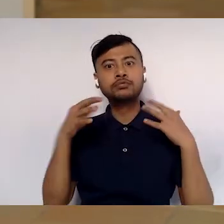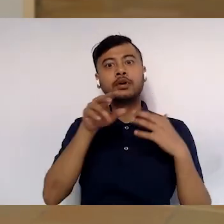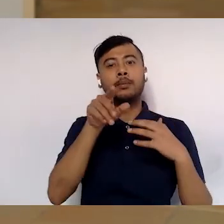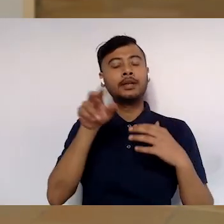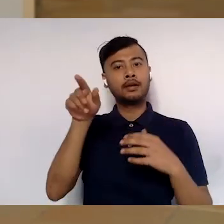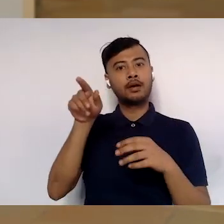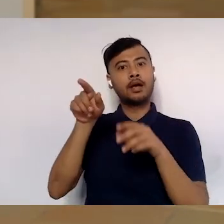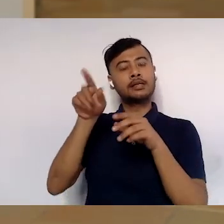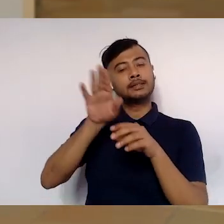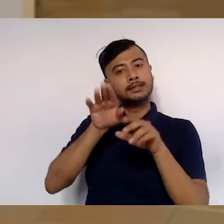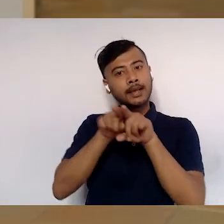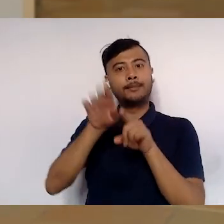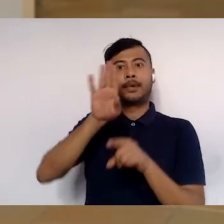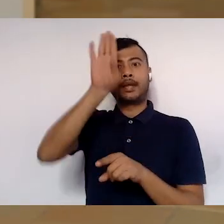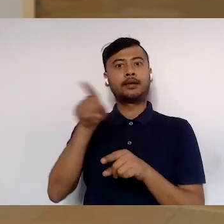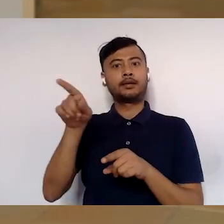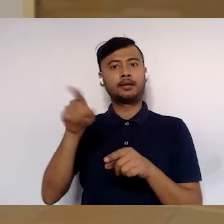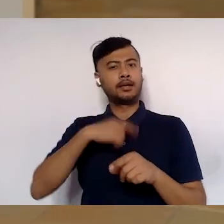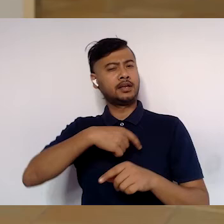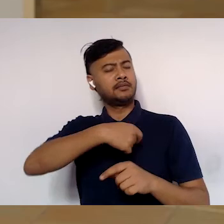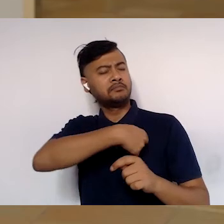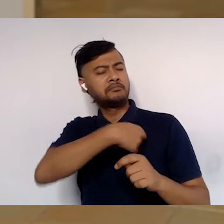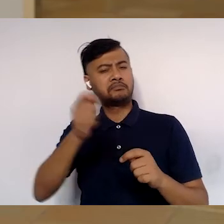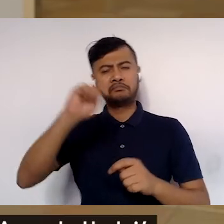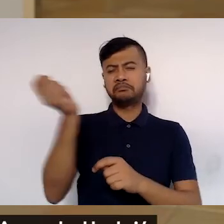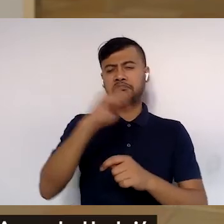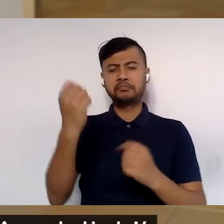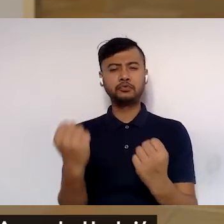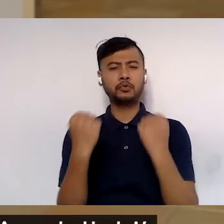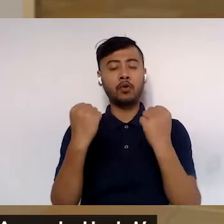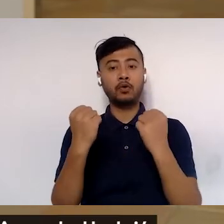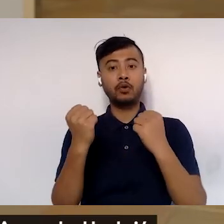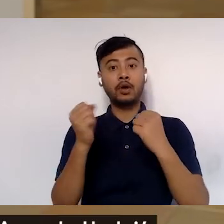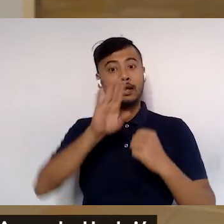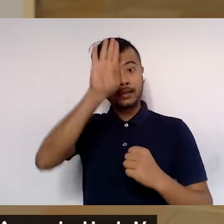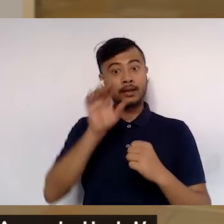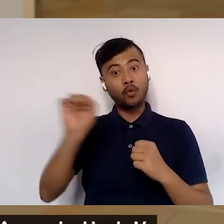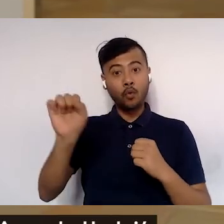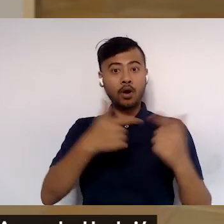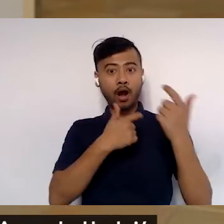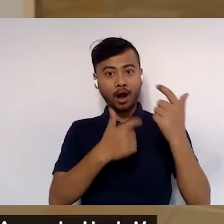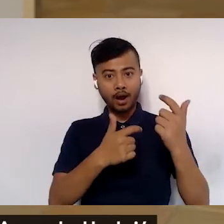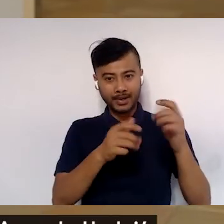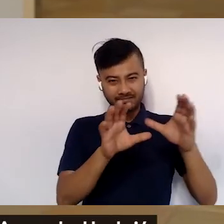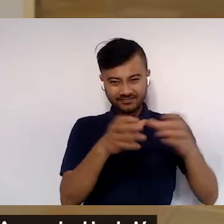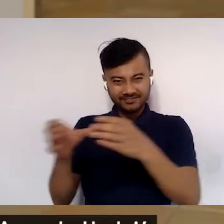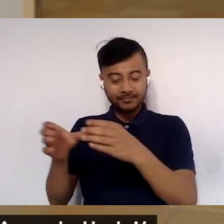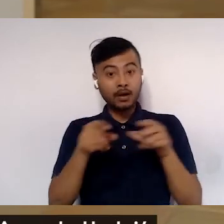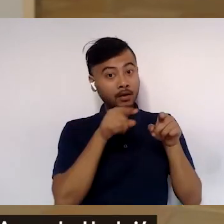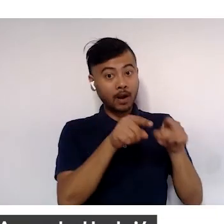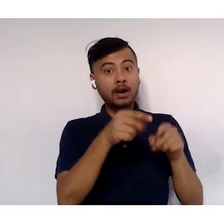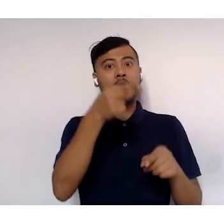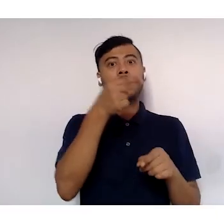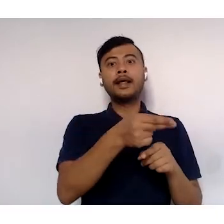over his enemies. There was also a religious dimension. One battalion of the Muslim ruler's army was called the